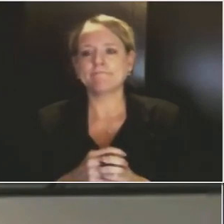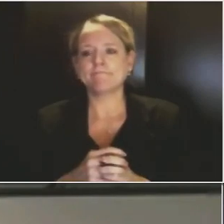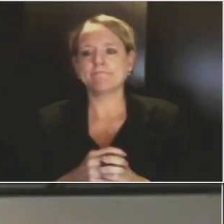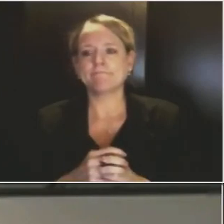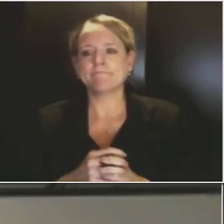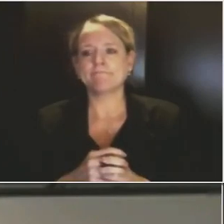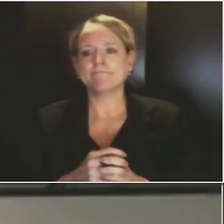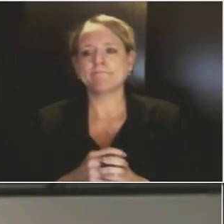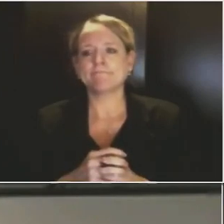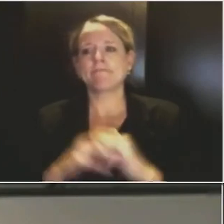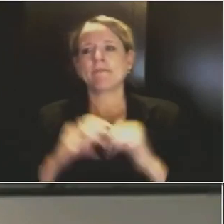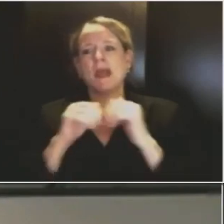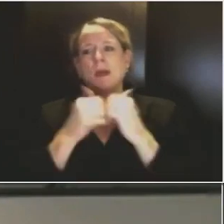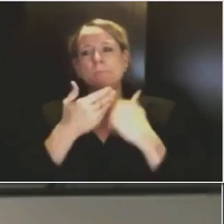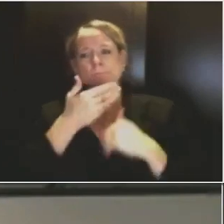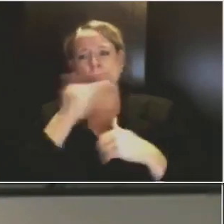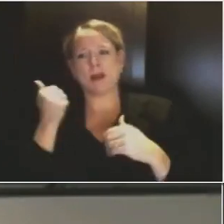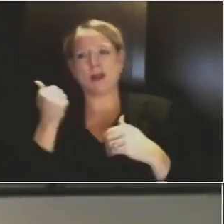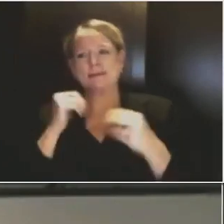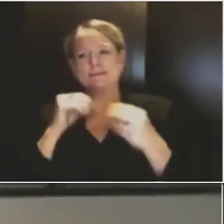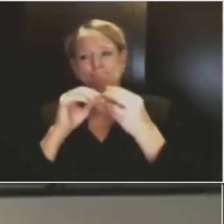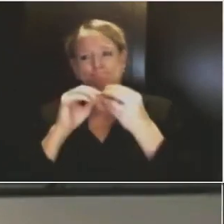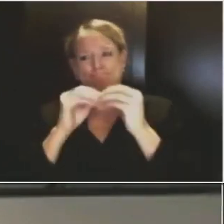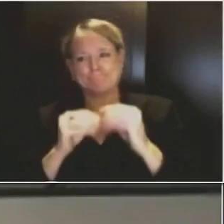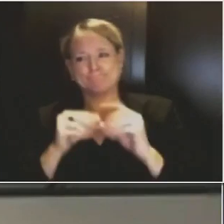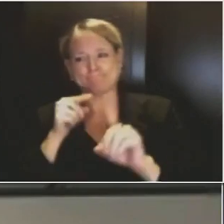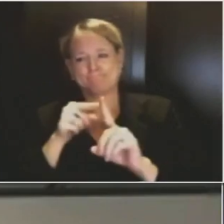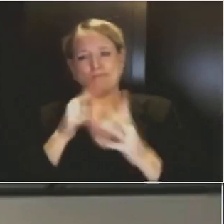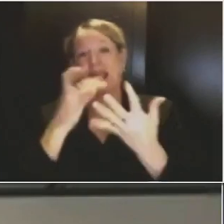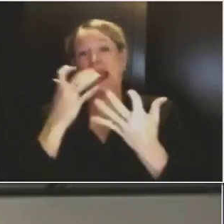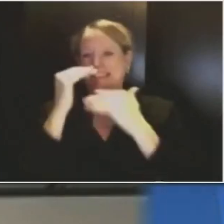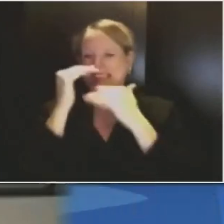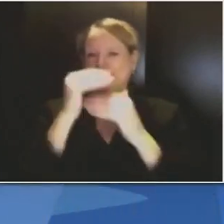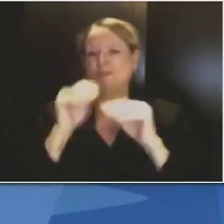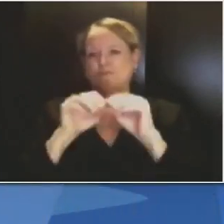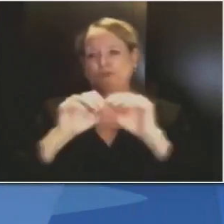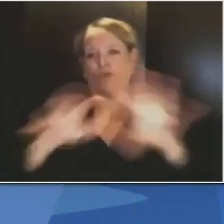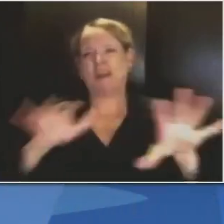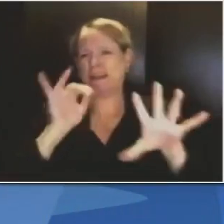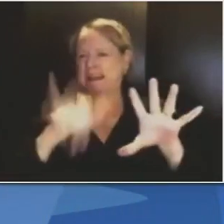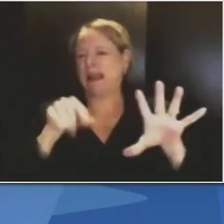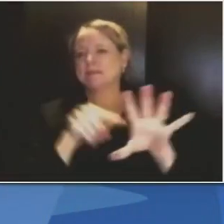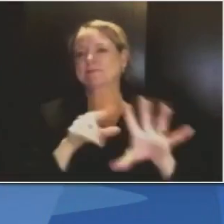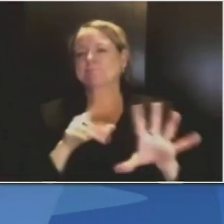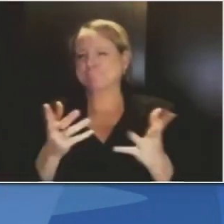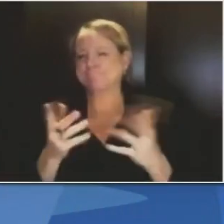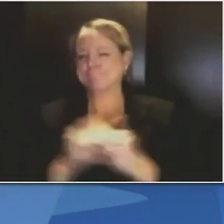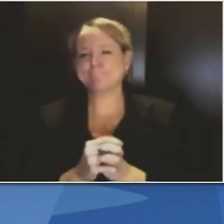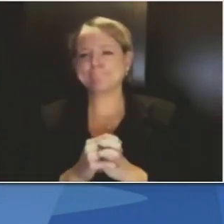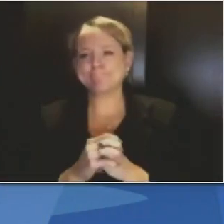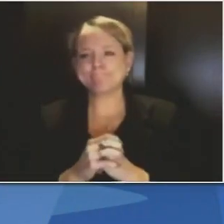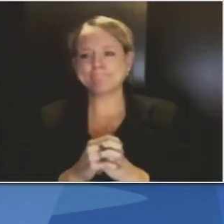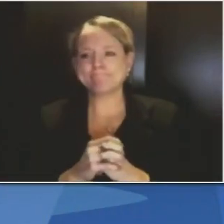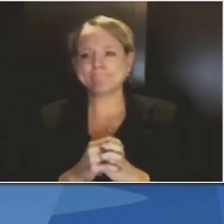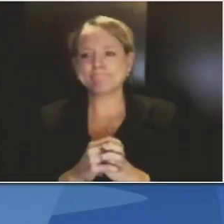Okay. All right, let's head to Ryan Curry from NBC 26. Ryan.